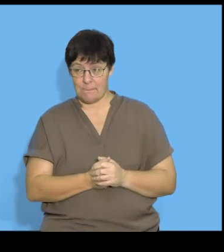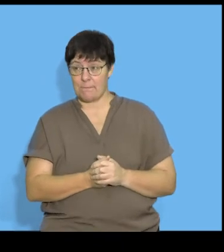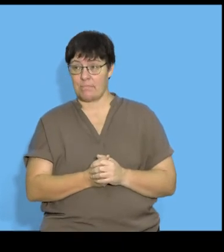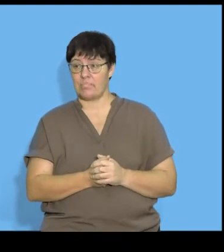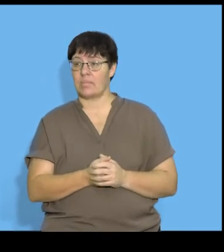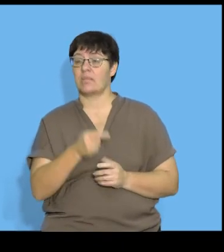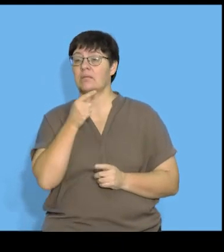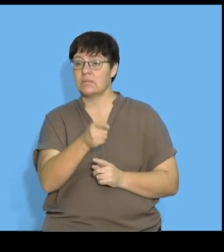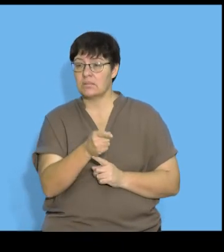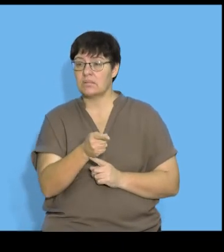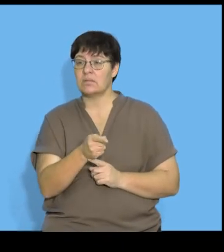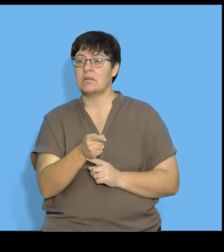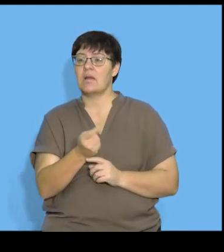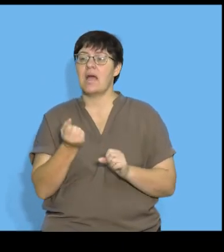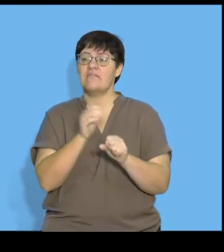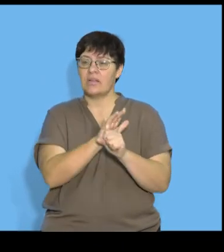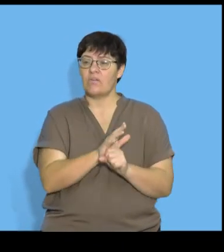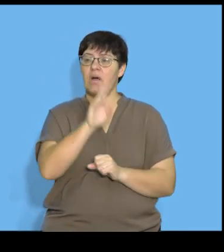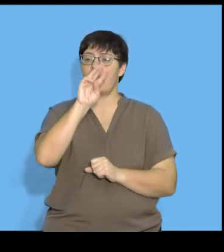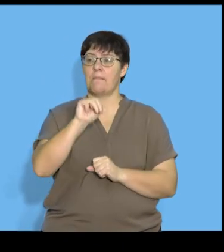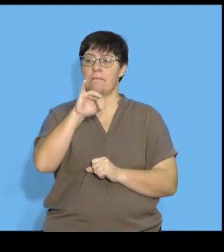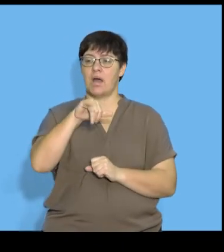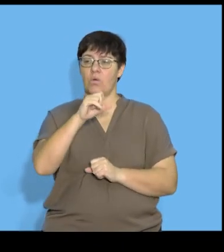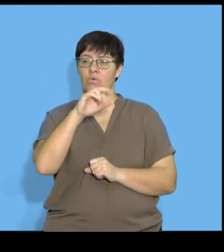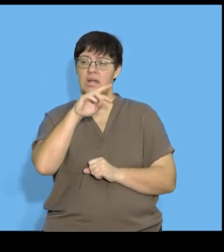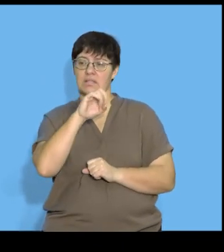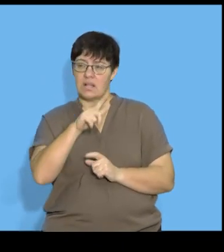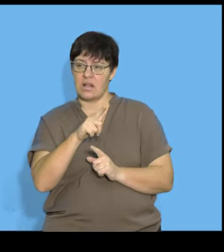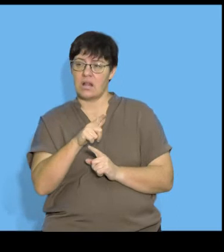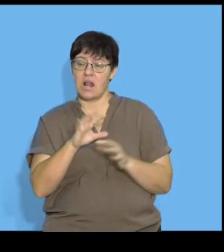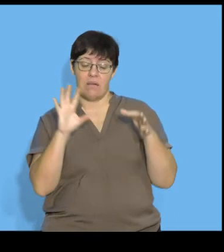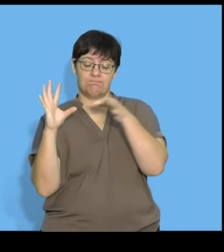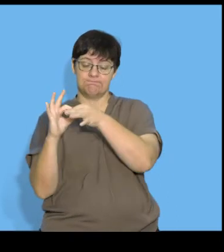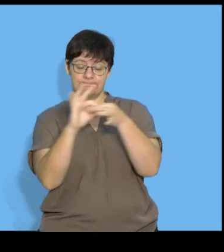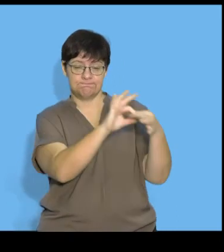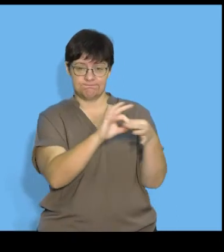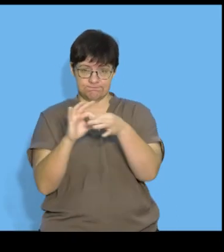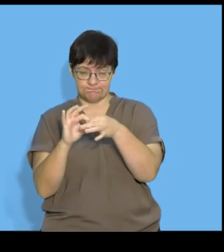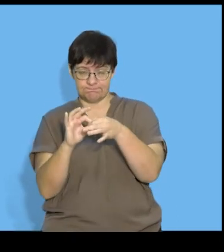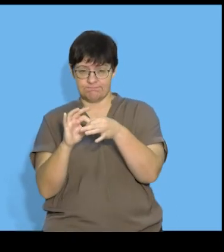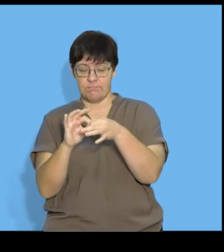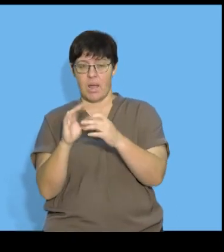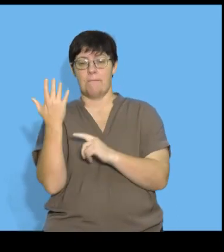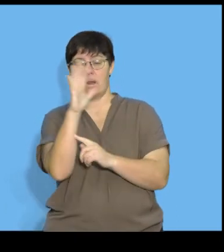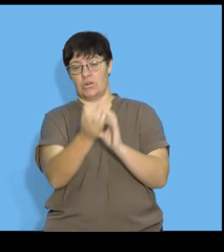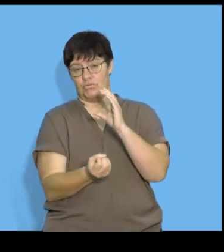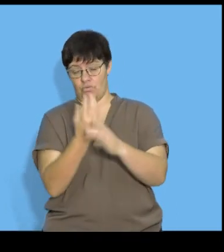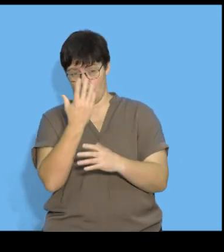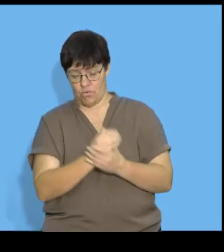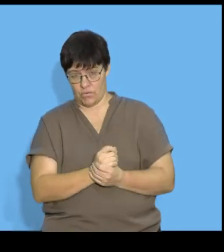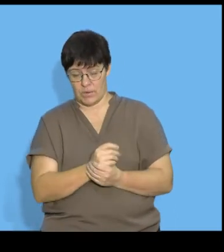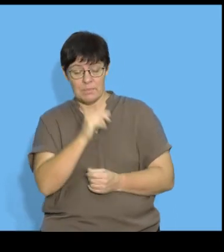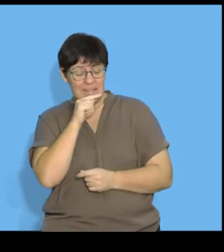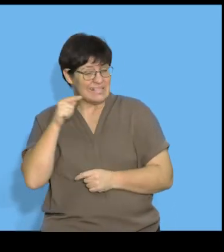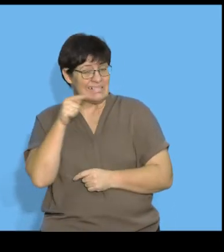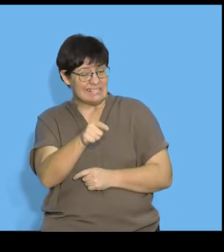effects of mycorrhizal associations on plant growth. Very simply, What do they want to know? Does